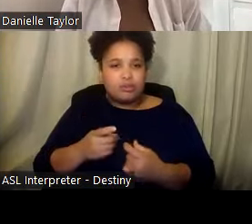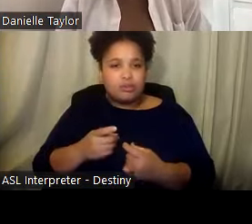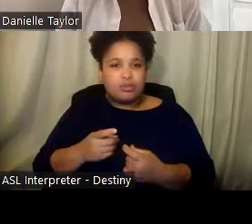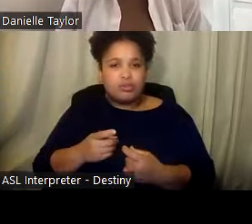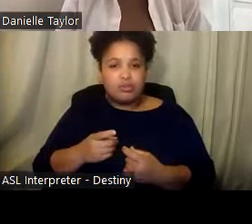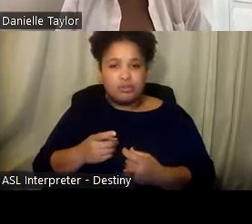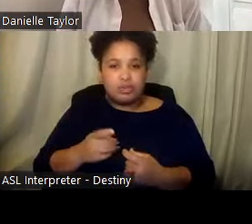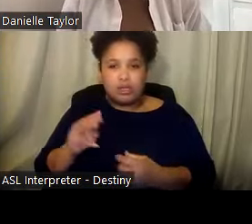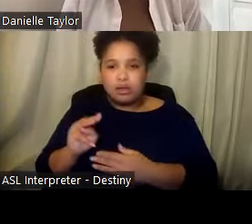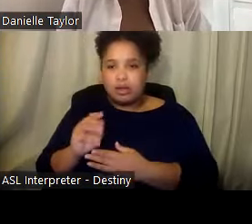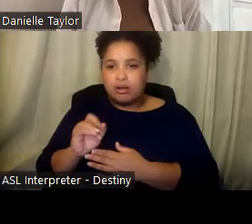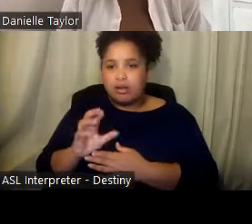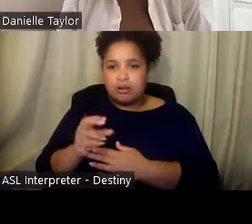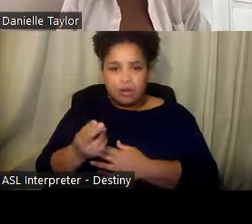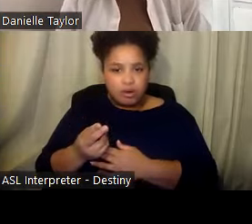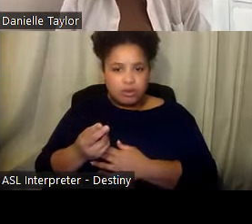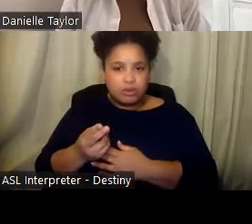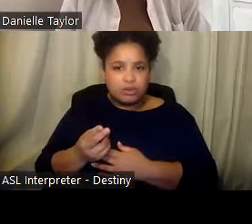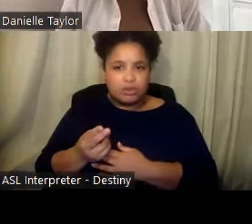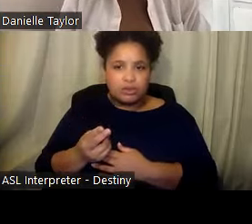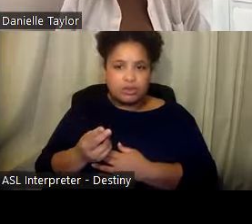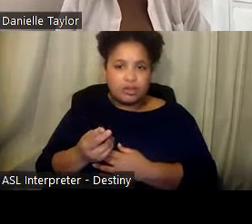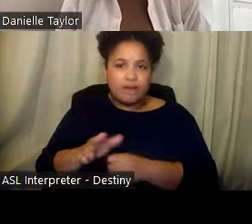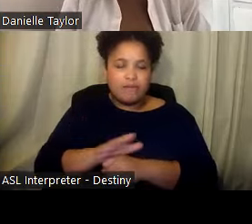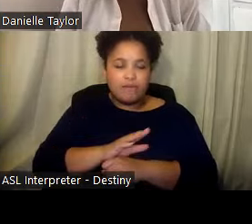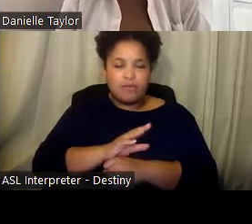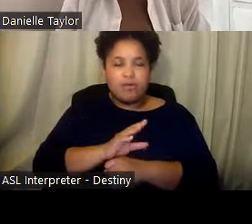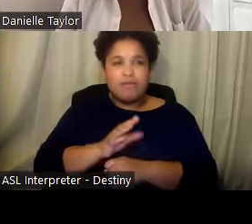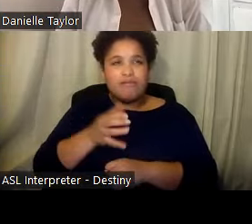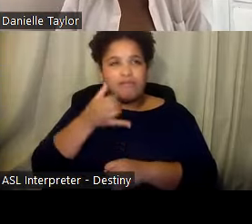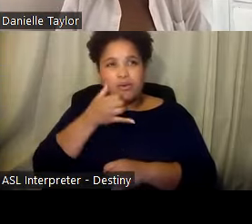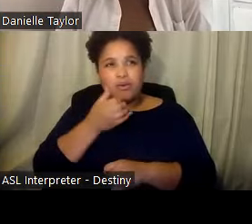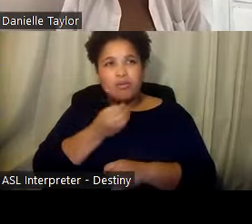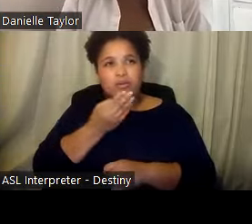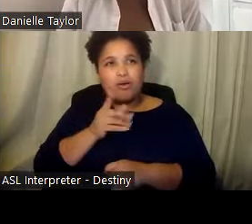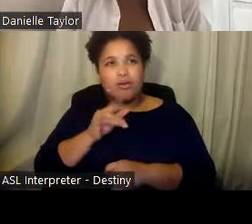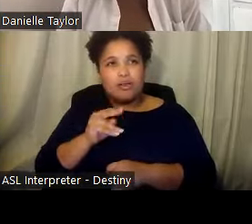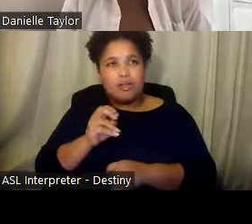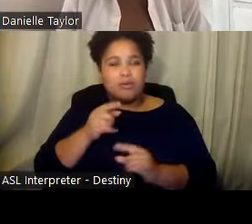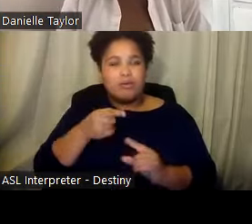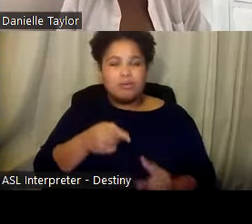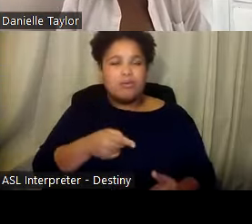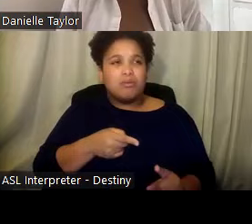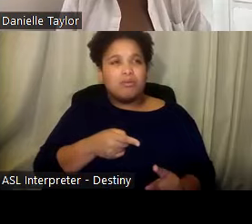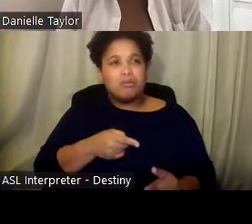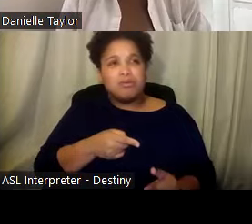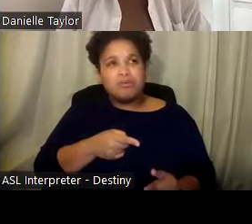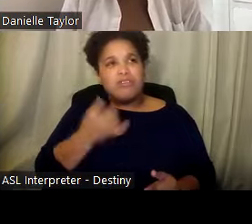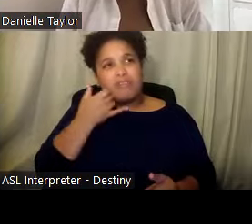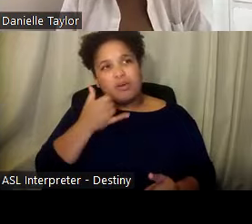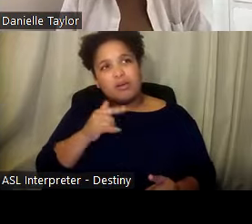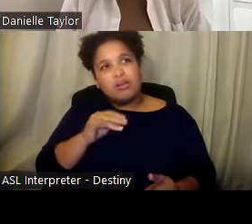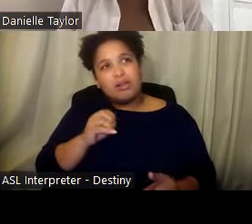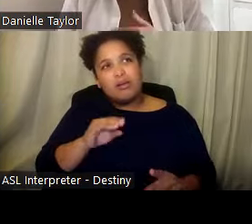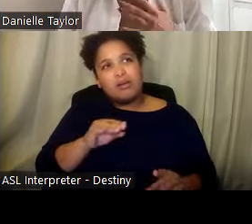are finalizing a full phone warm line. So this warm line is intended to be a phone line that providers